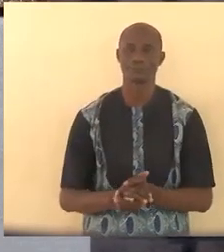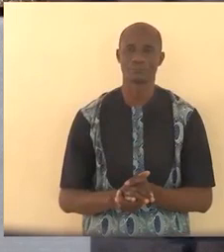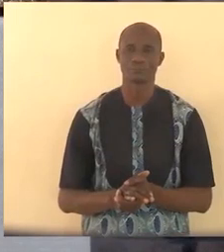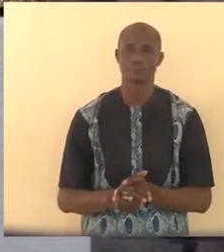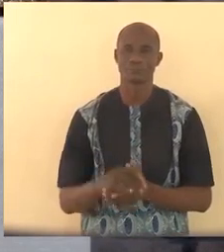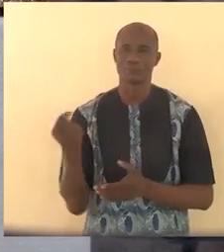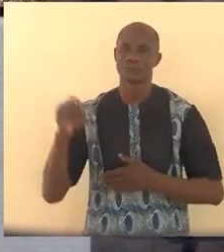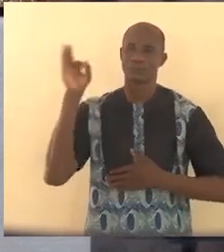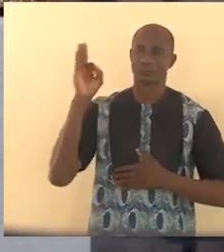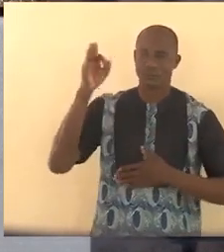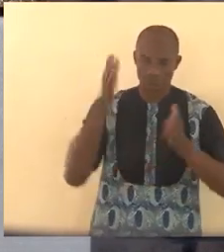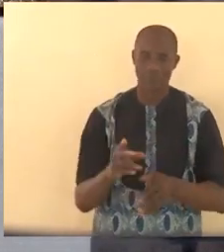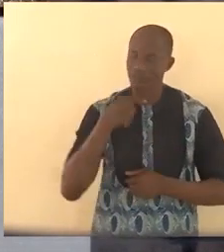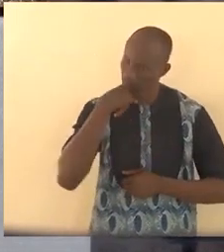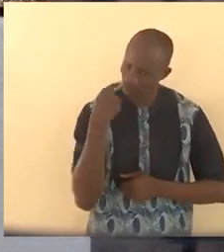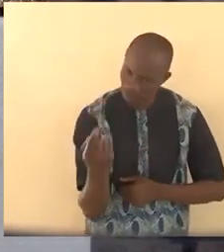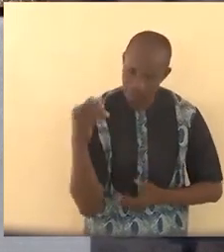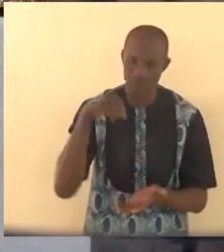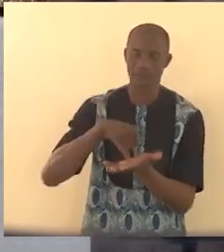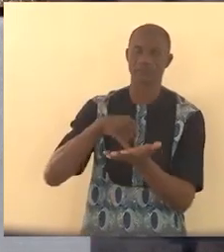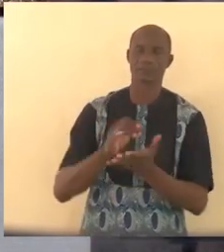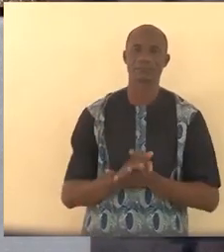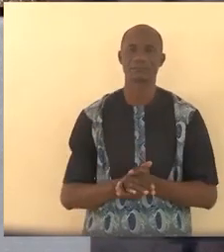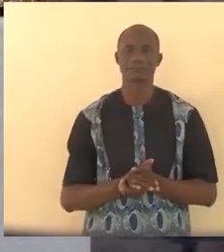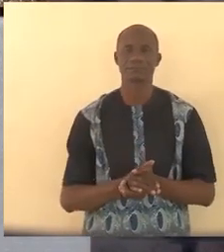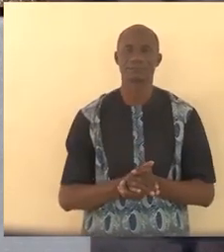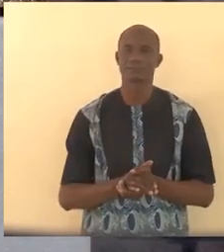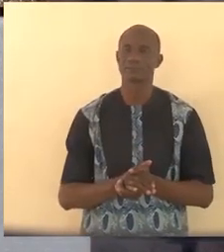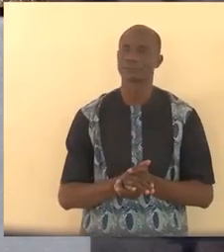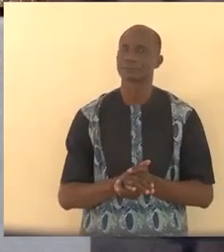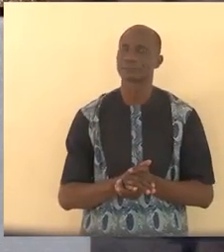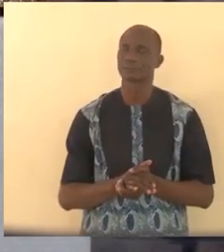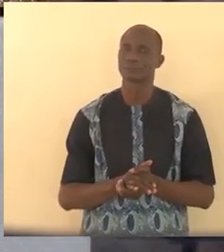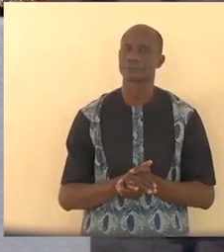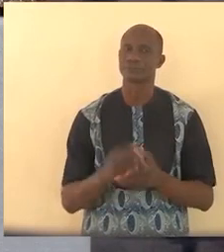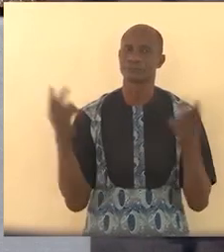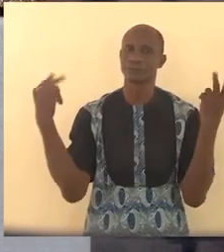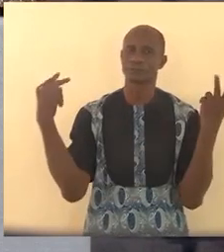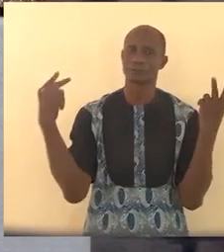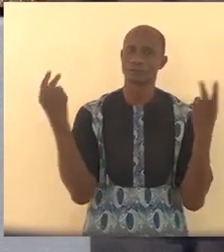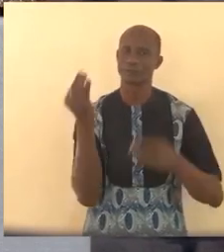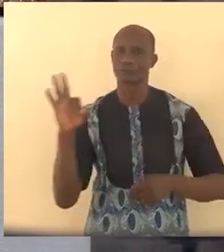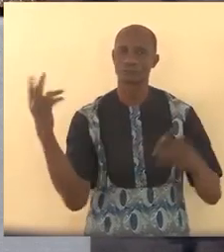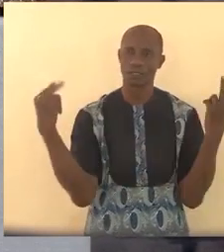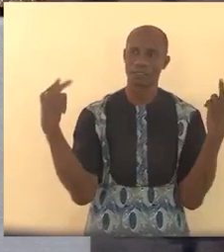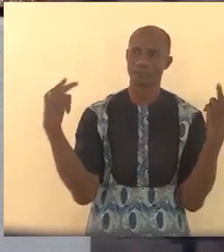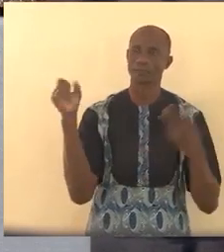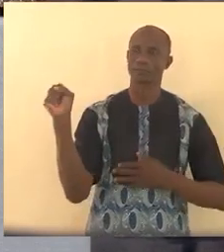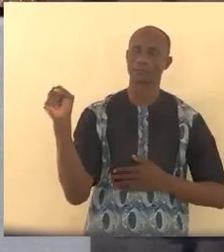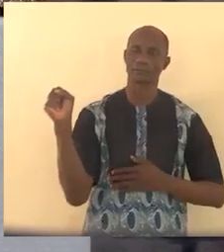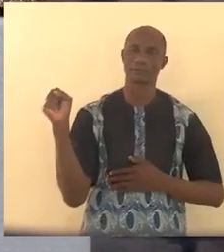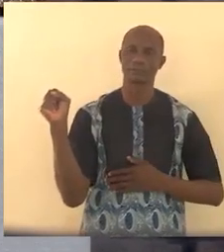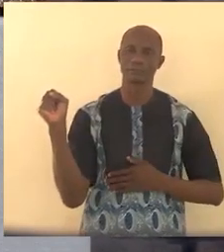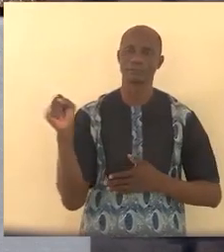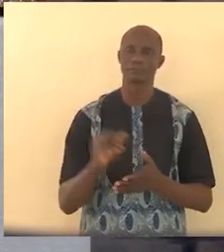vanities, the preacher says it. Vanity of